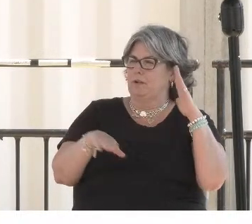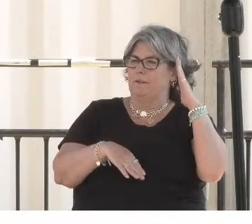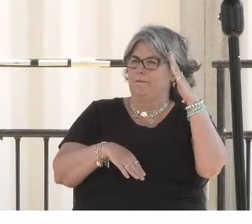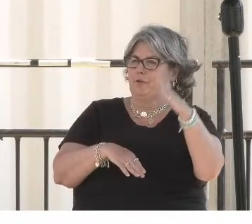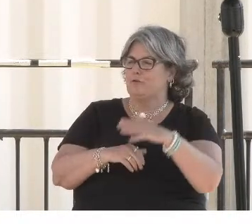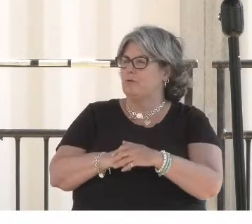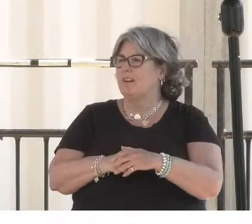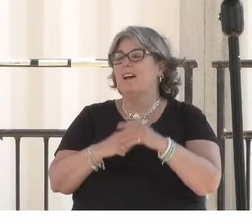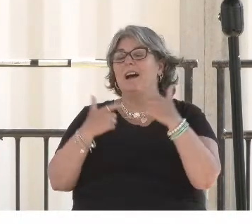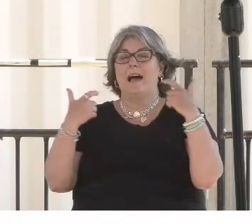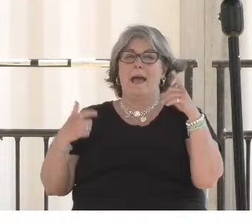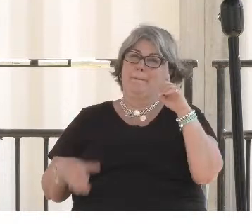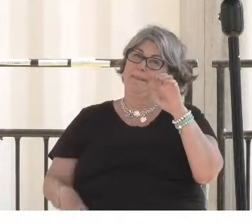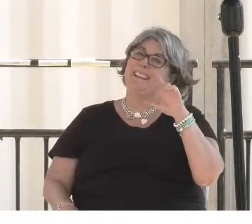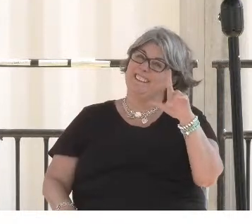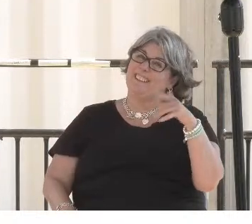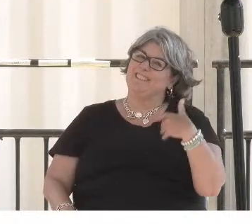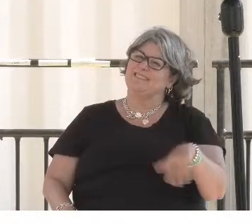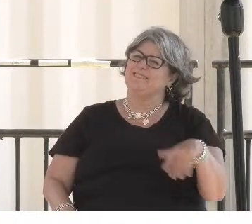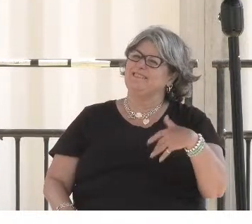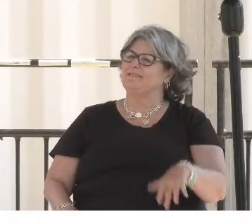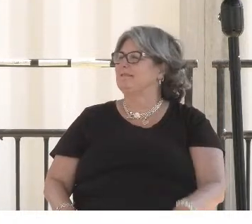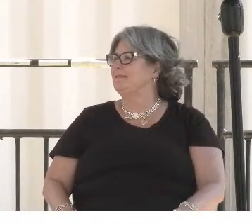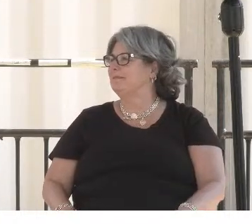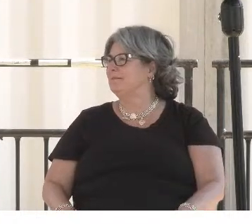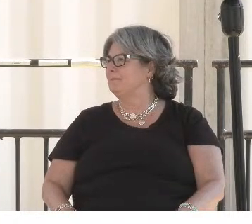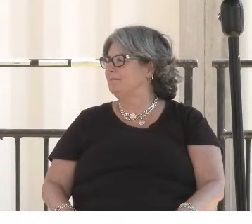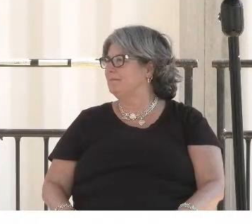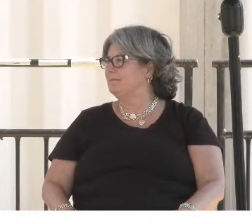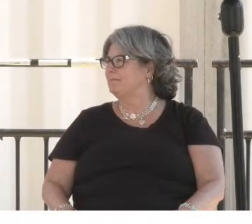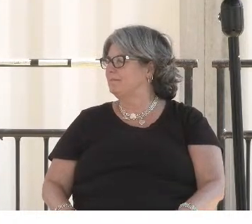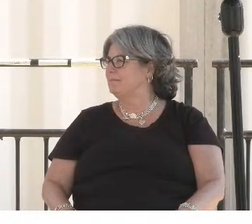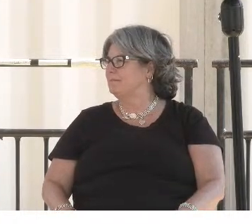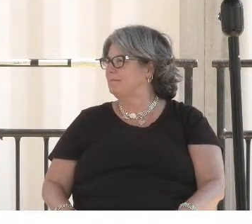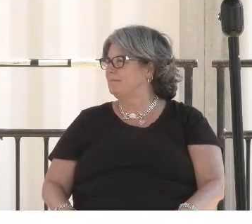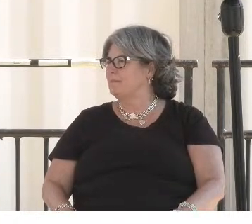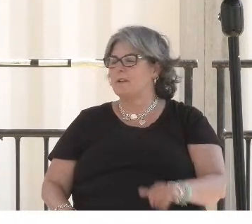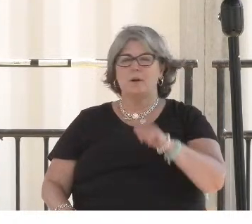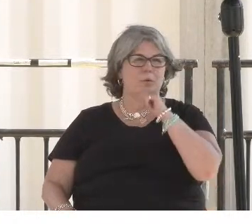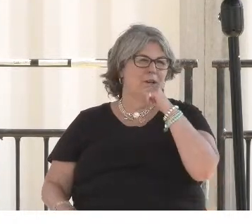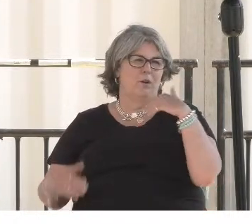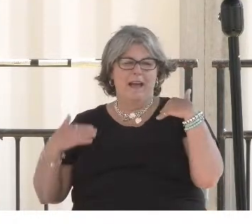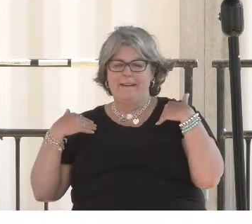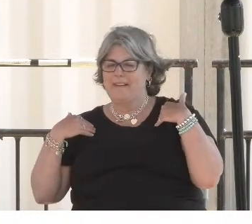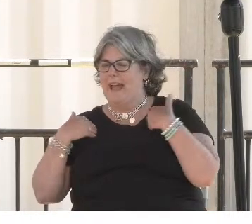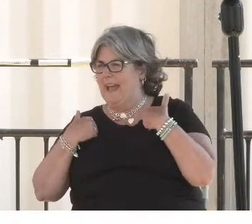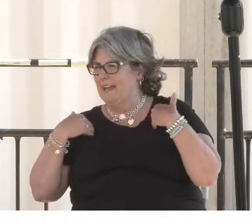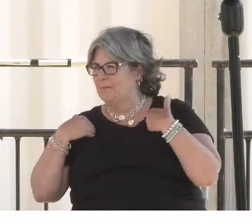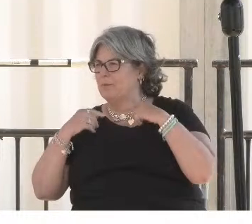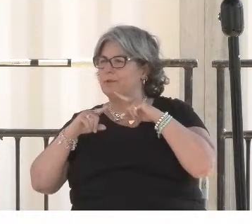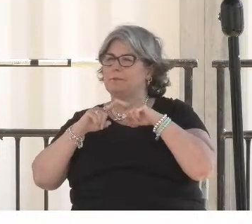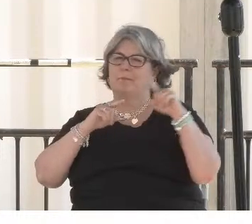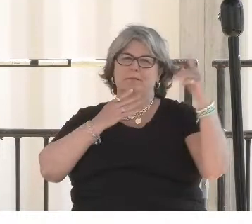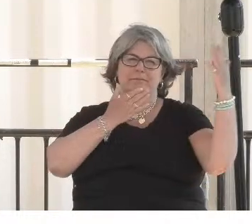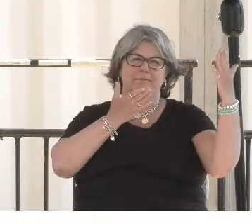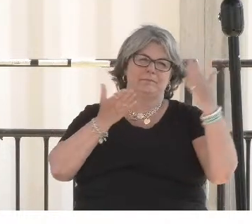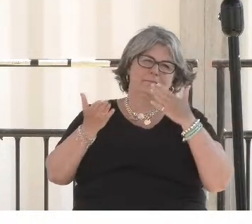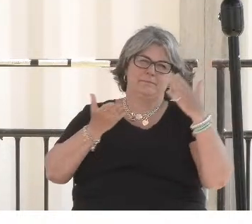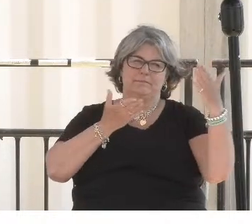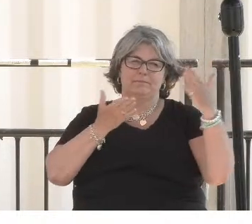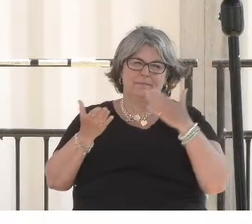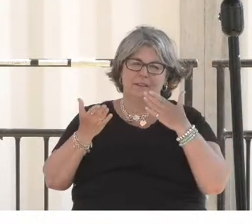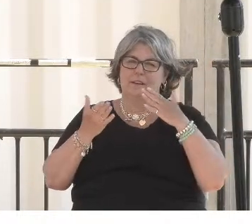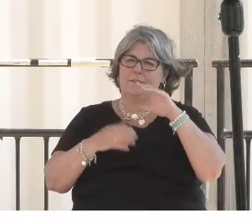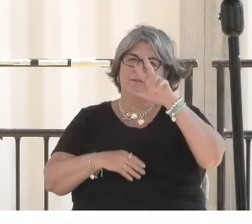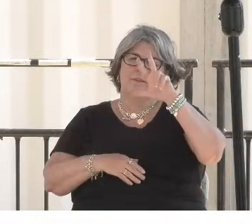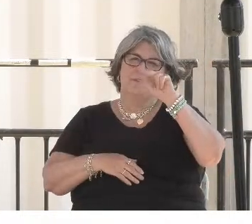So it's a big deal to us. Peter mentioned about composting. We don't farm animals, but we've been importing animal compost to our ranch for